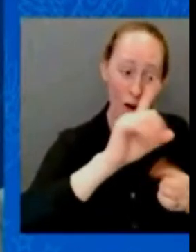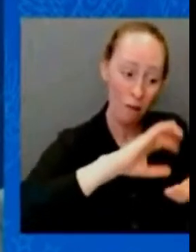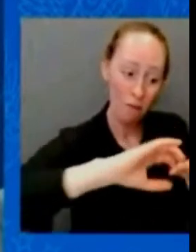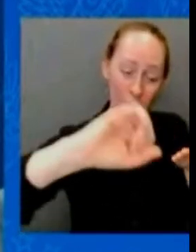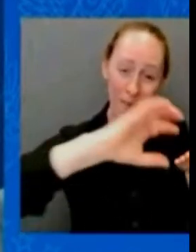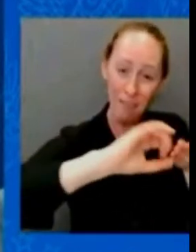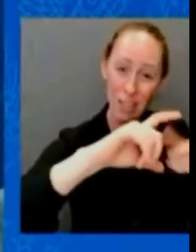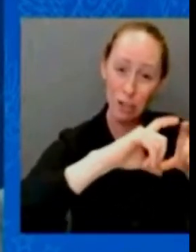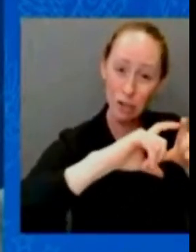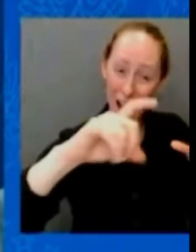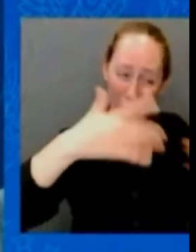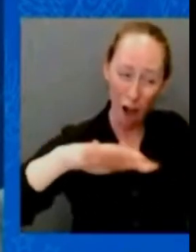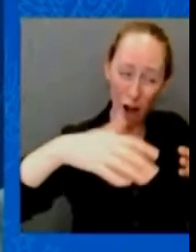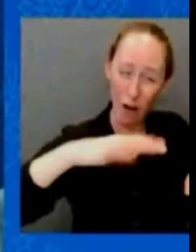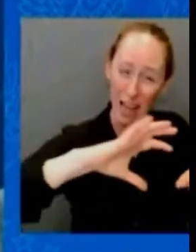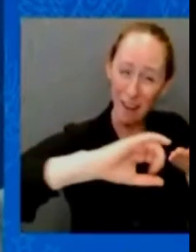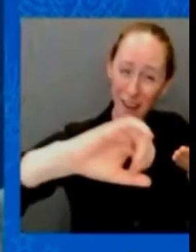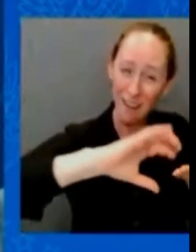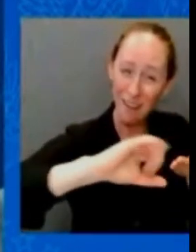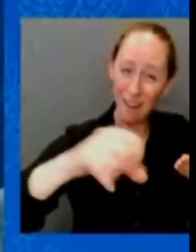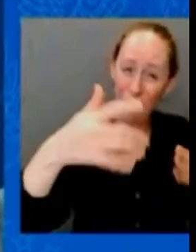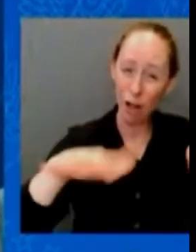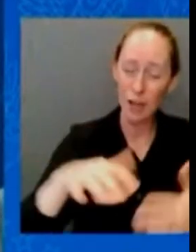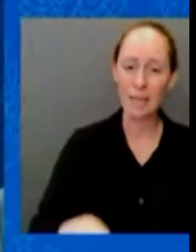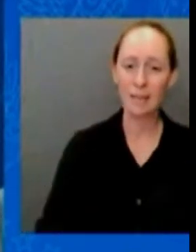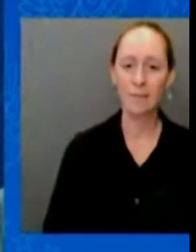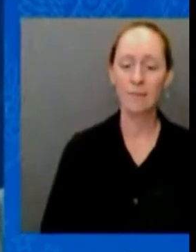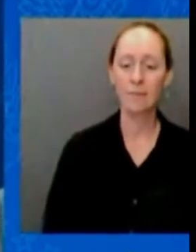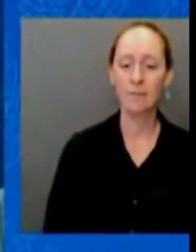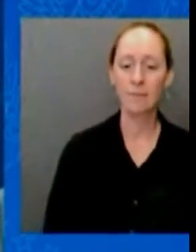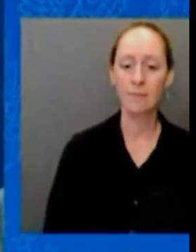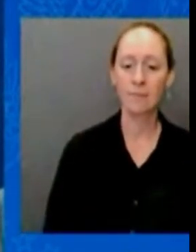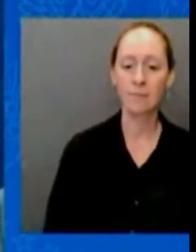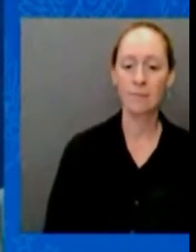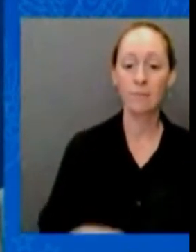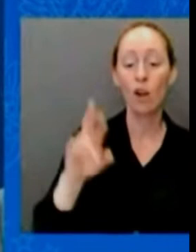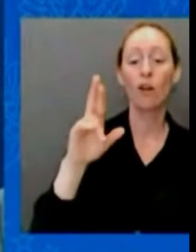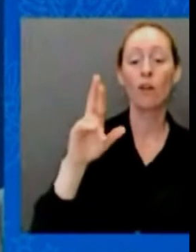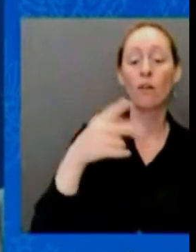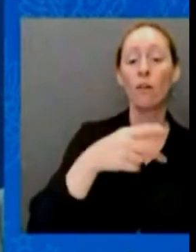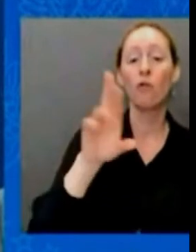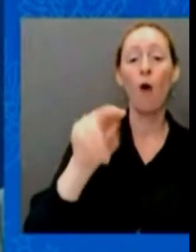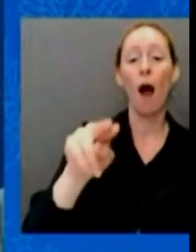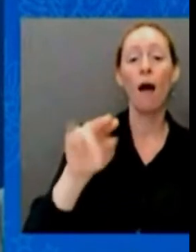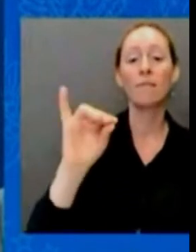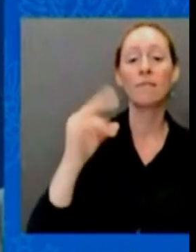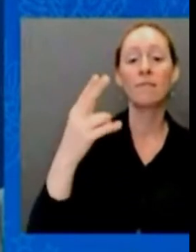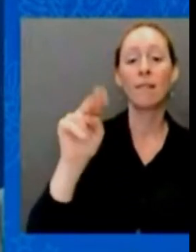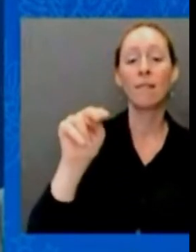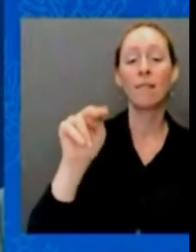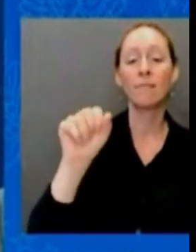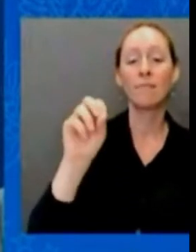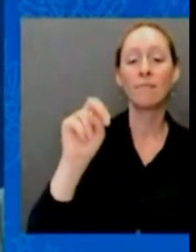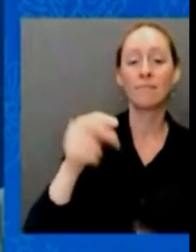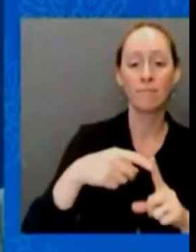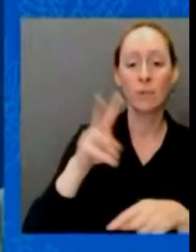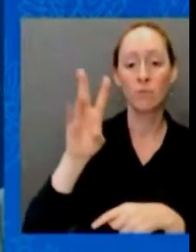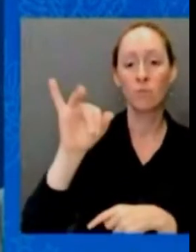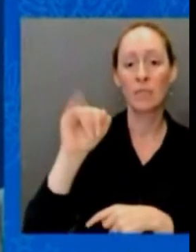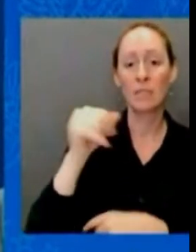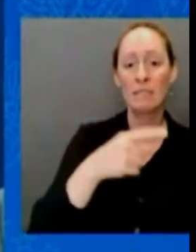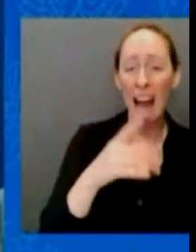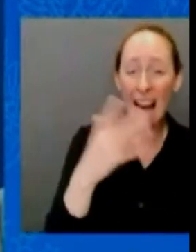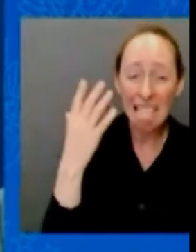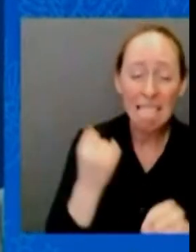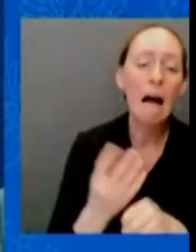Johnson, the senator from Wisconsin, he thinks that's taken too long. He wants it done every year.